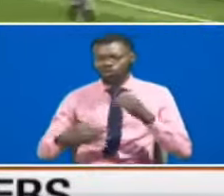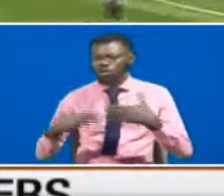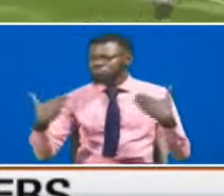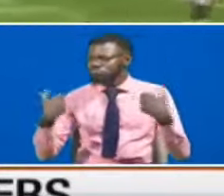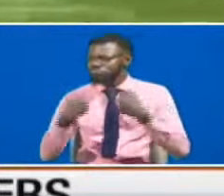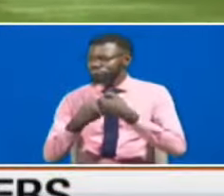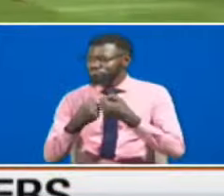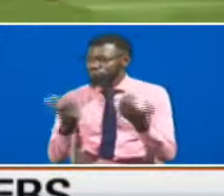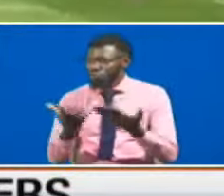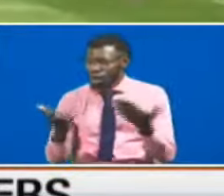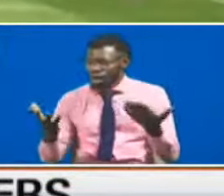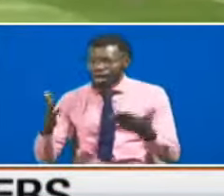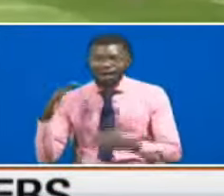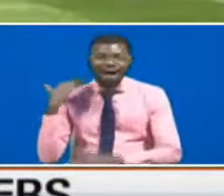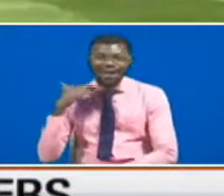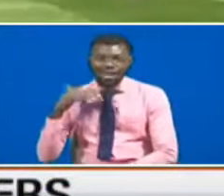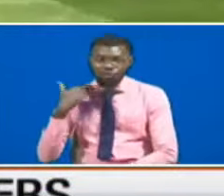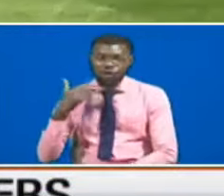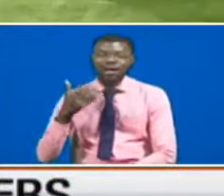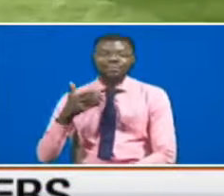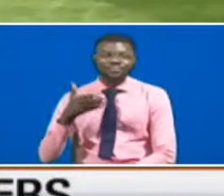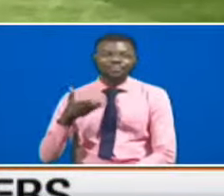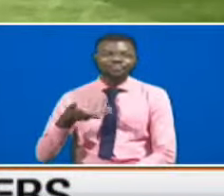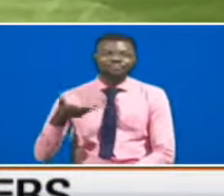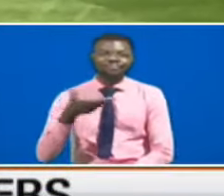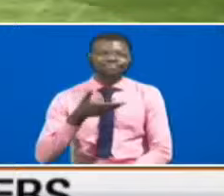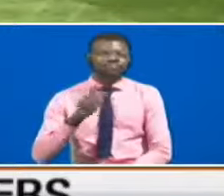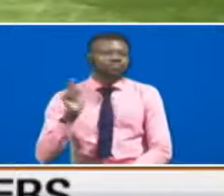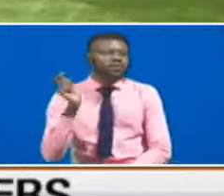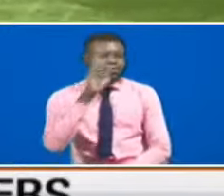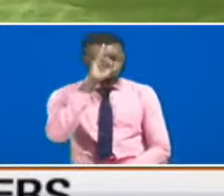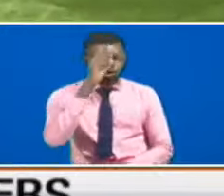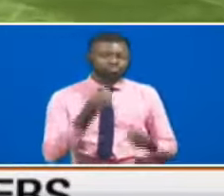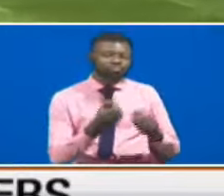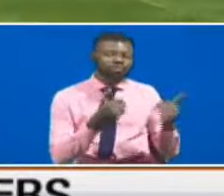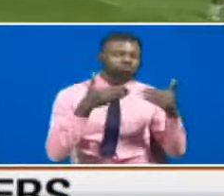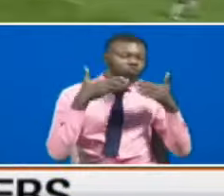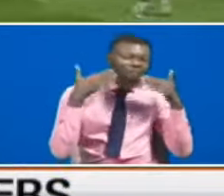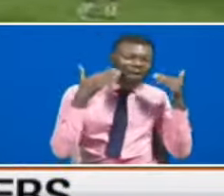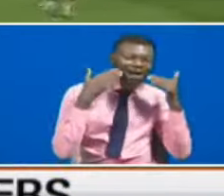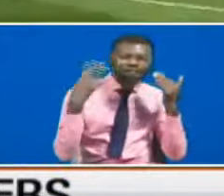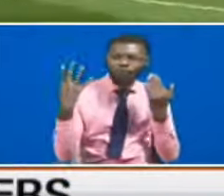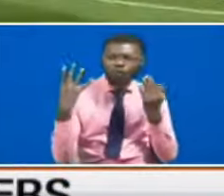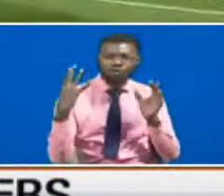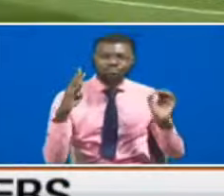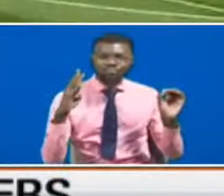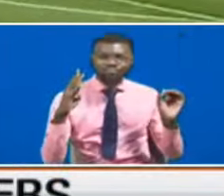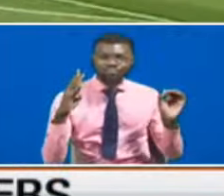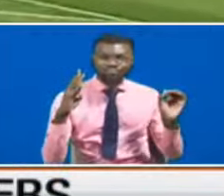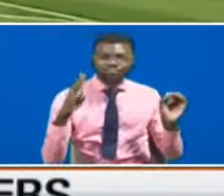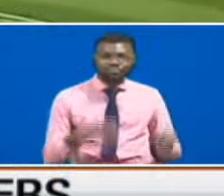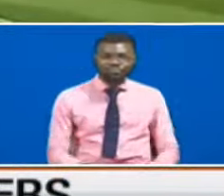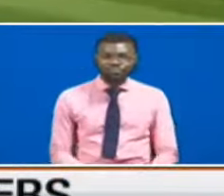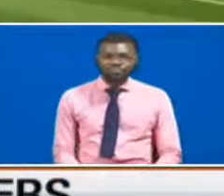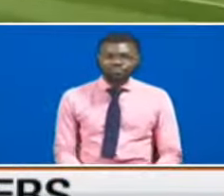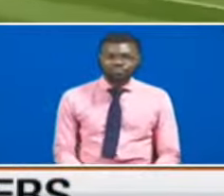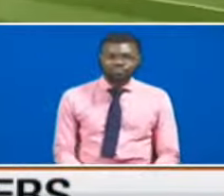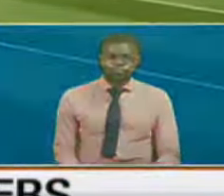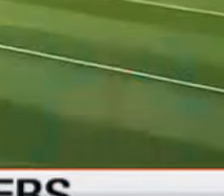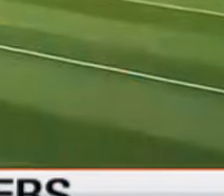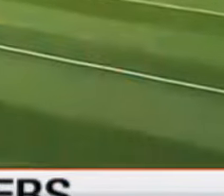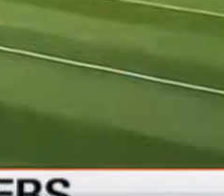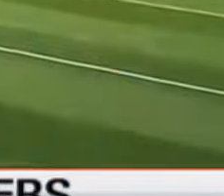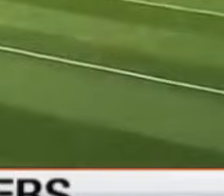Nairobi. In other matches played, Kenya Police thrashed off a pack of 4-0 to advance to the semis.